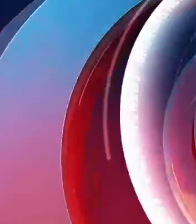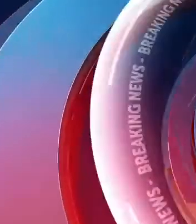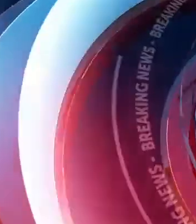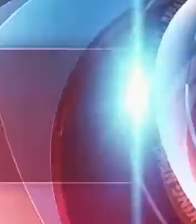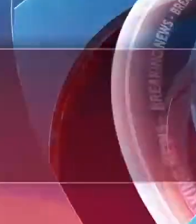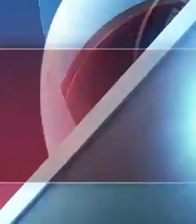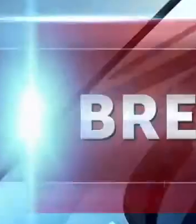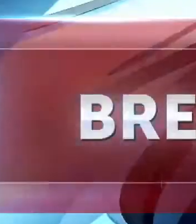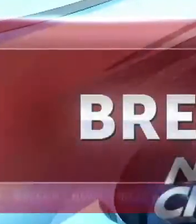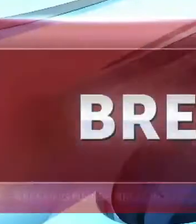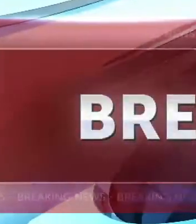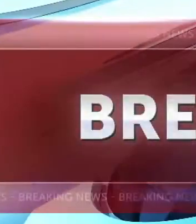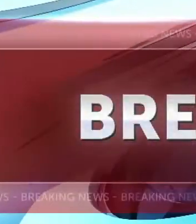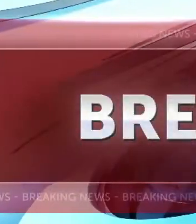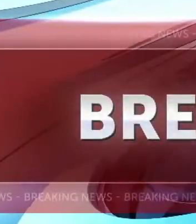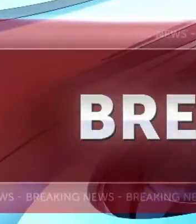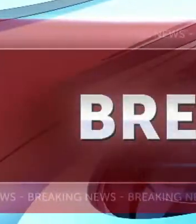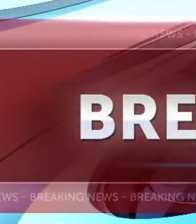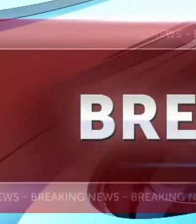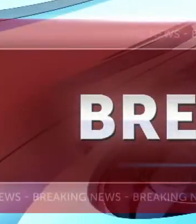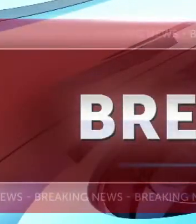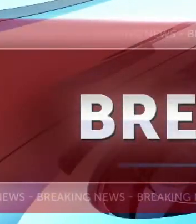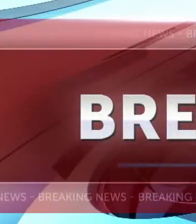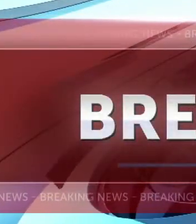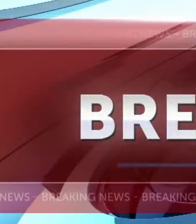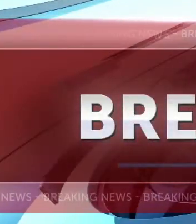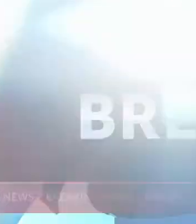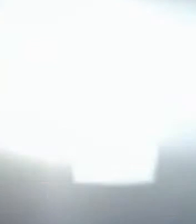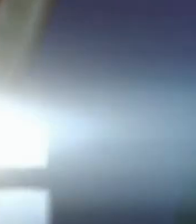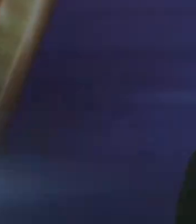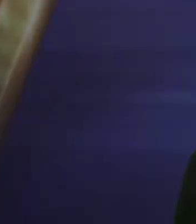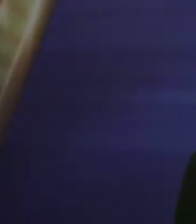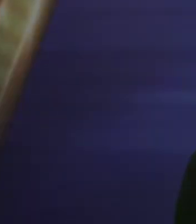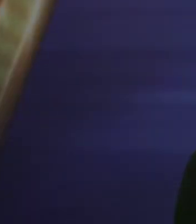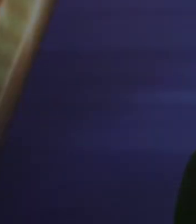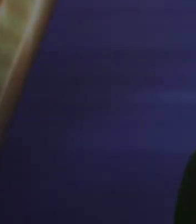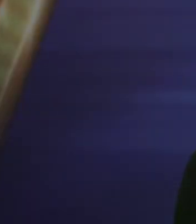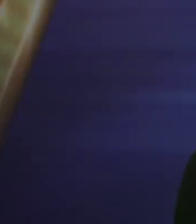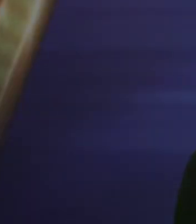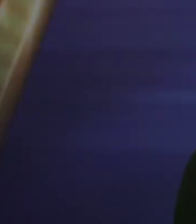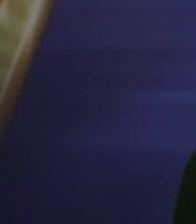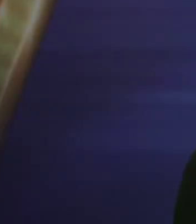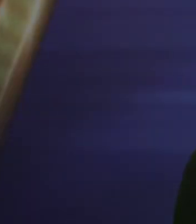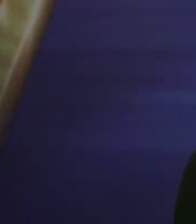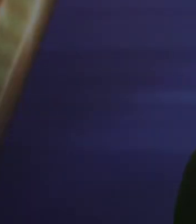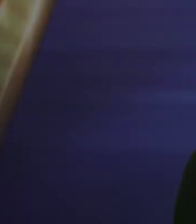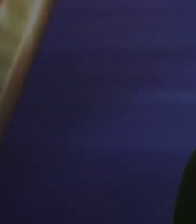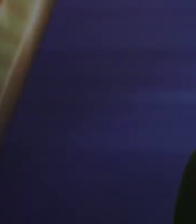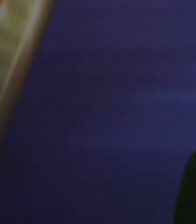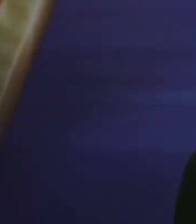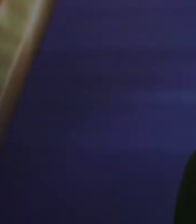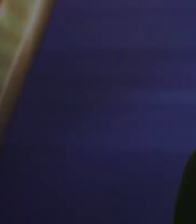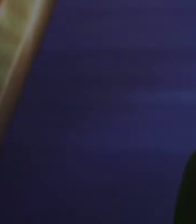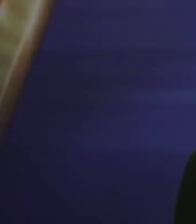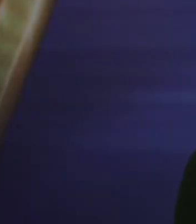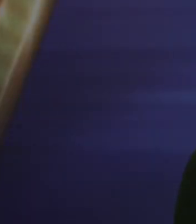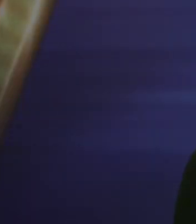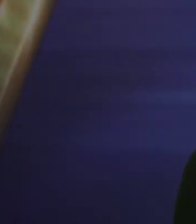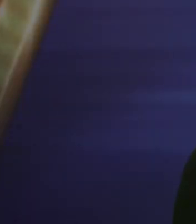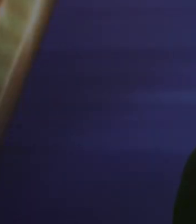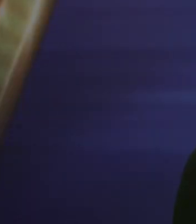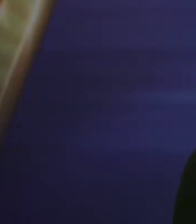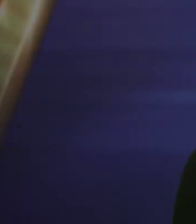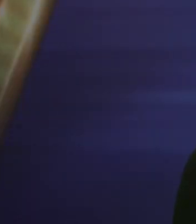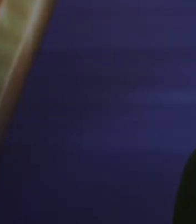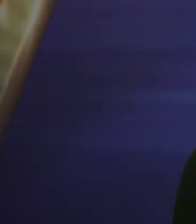Live breaking news from News Channel 12. Good afternoon. Thanks for joining us for this News Channel 12 special report. We want to check in now